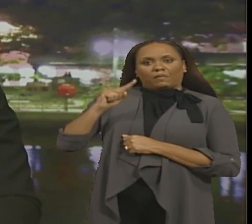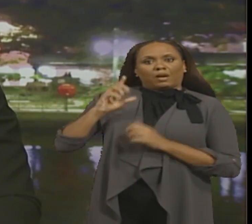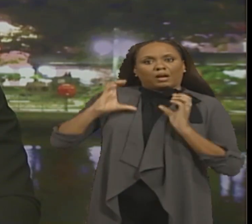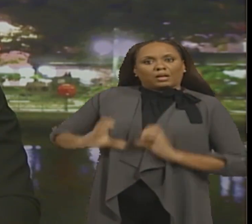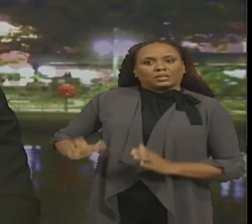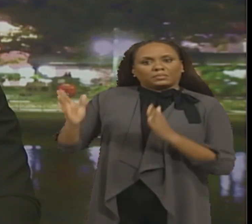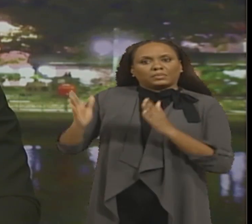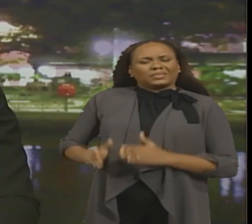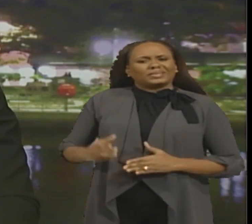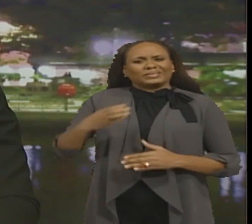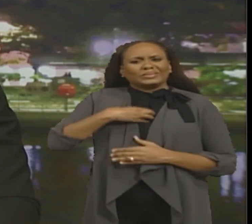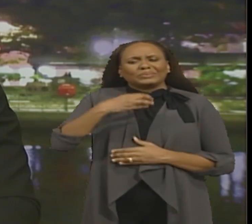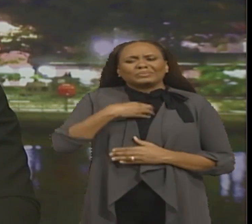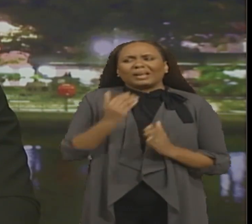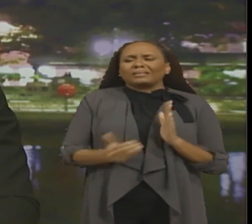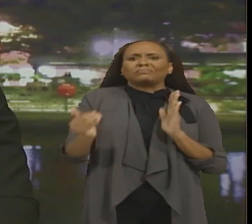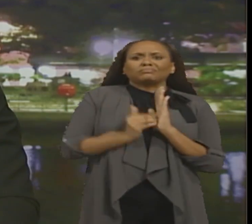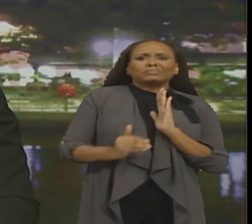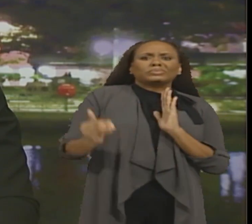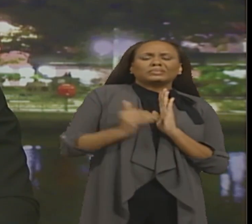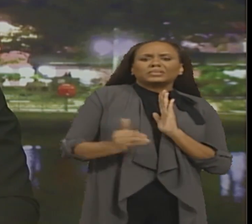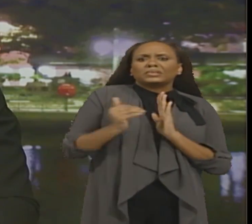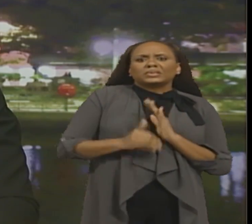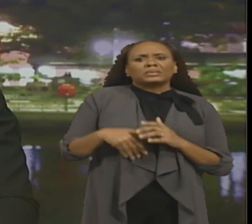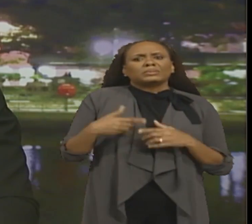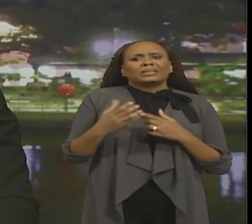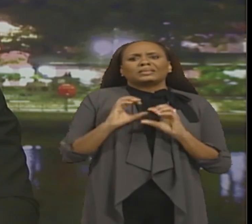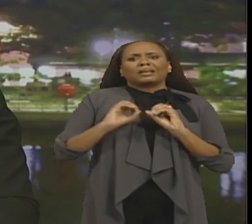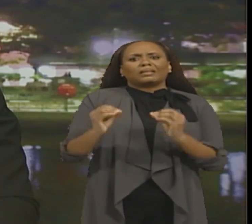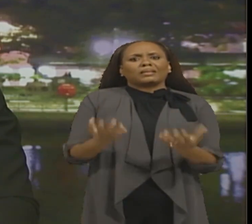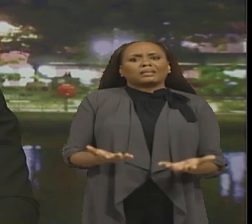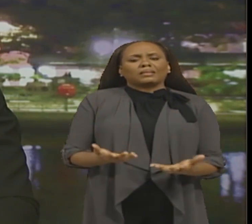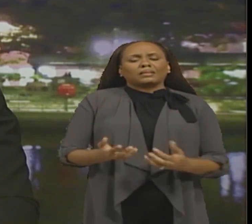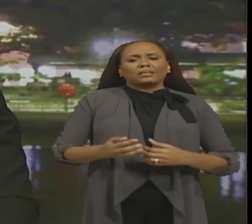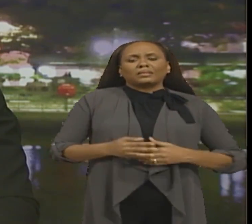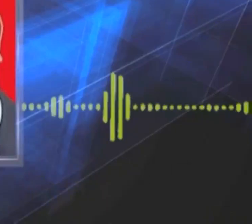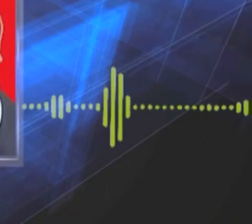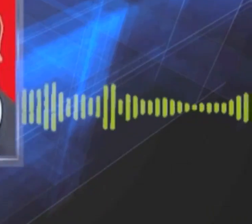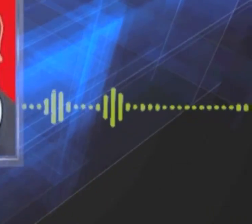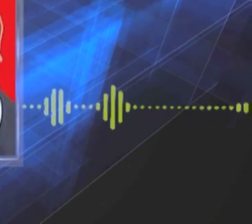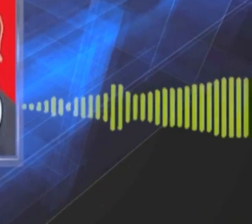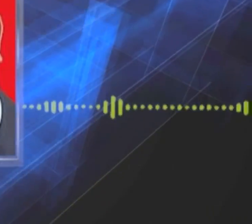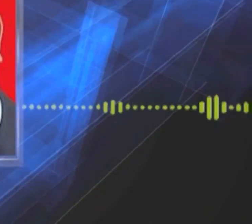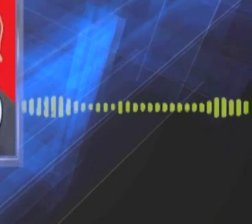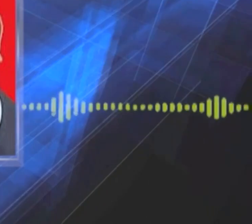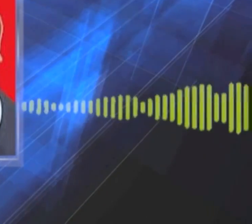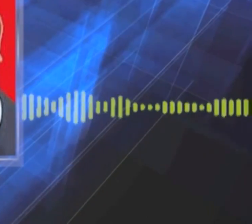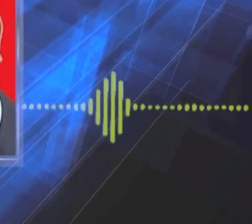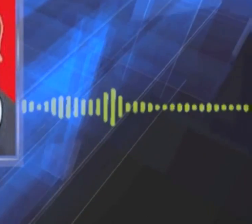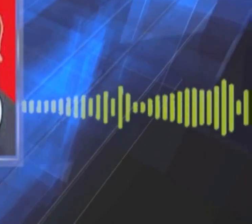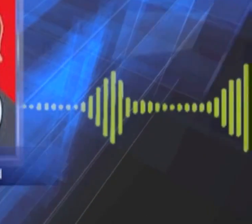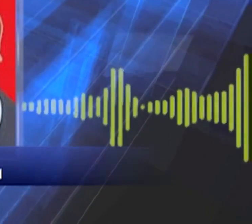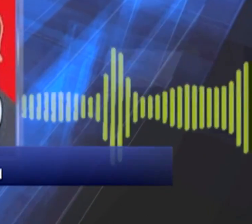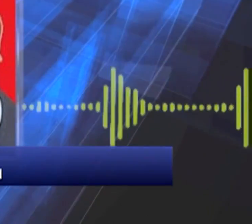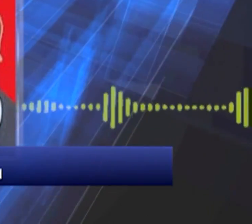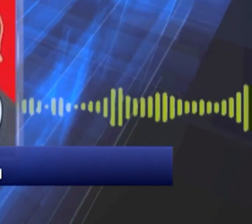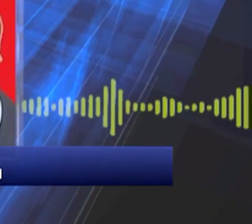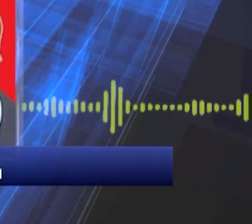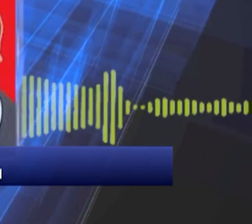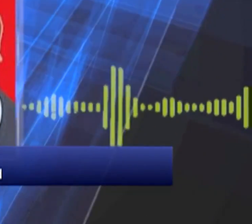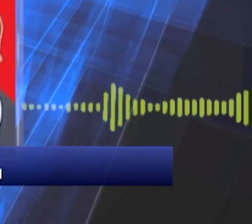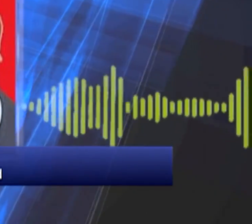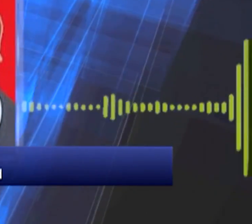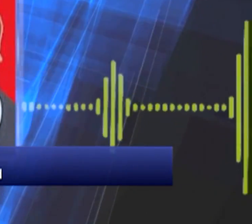he has consistently complained about the matter. If the staff bathrooms at Transport Board are in the condition that they are